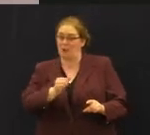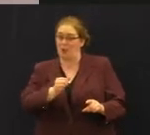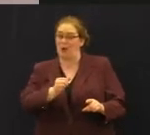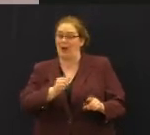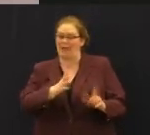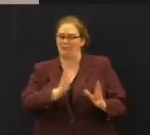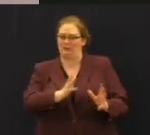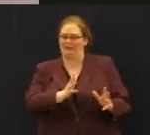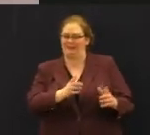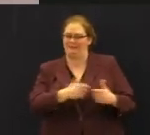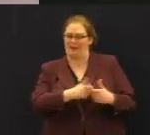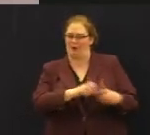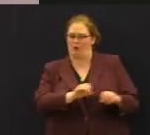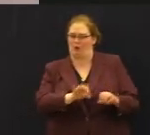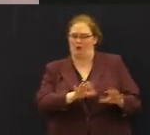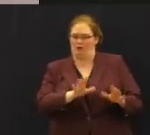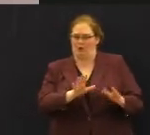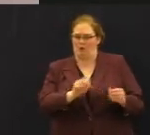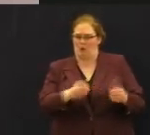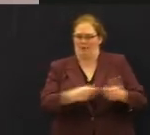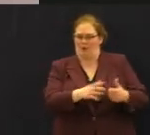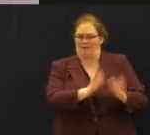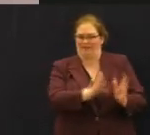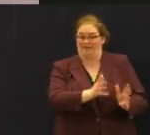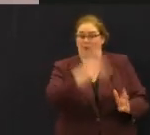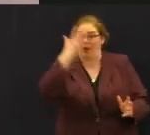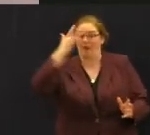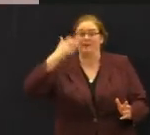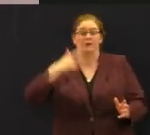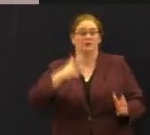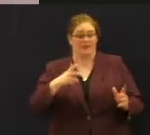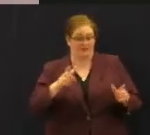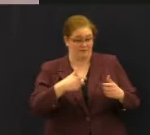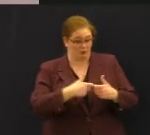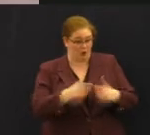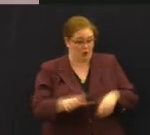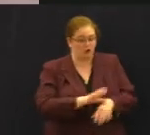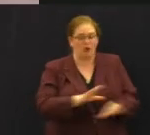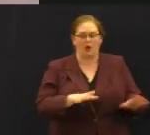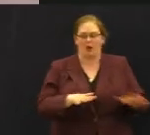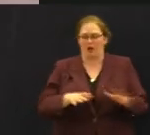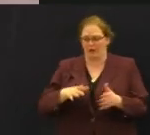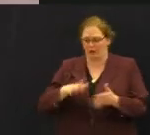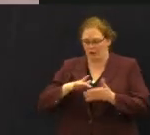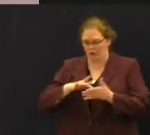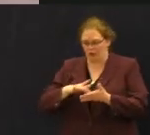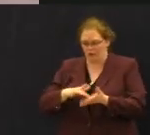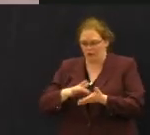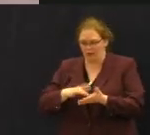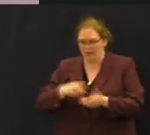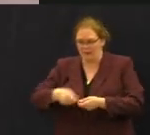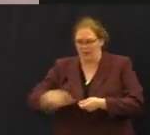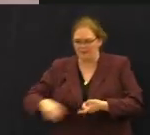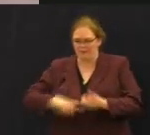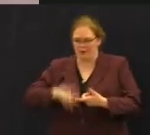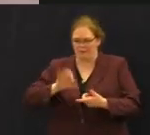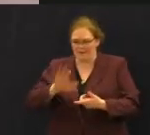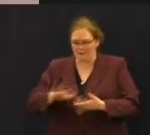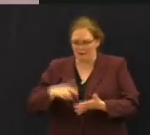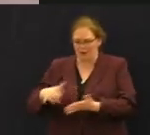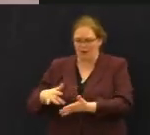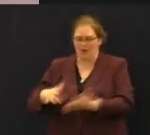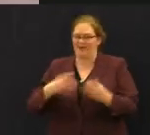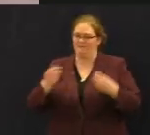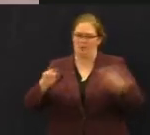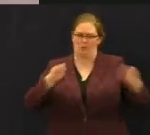solitaire or the Facebook or whatever. I just have to leave the battery run down because I have absolutely no